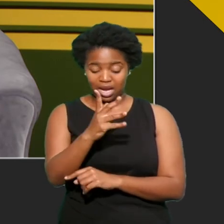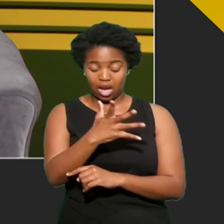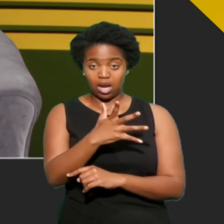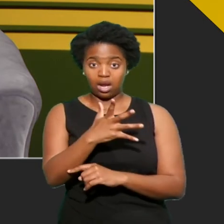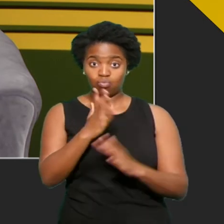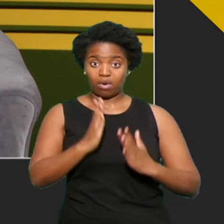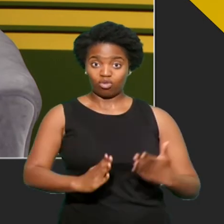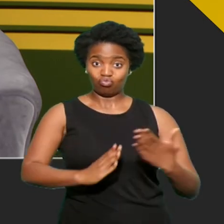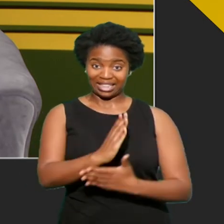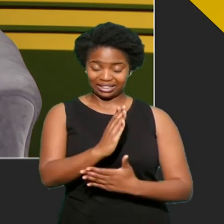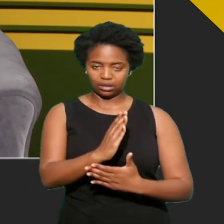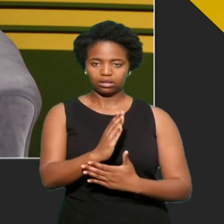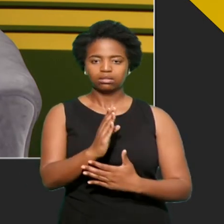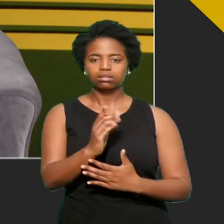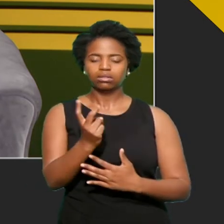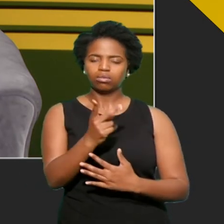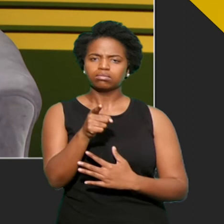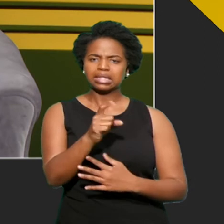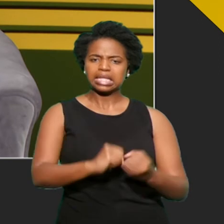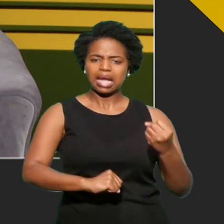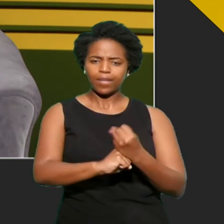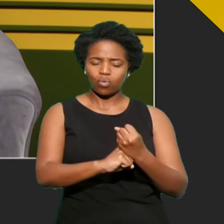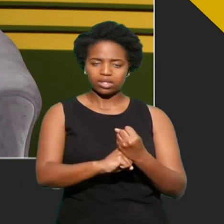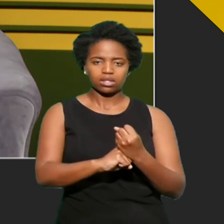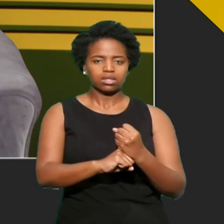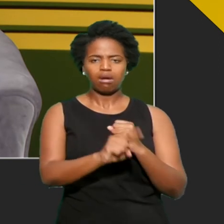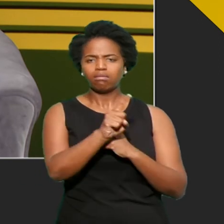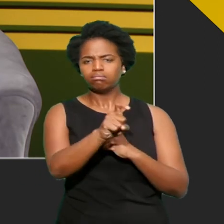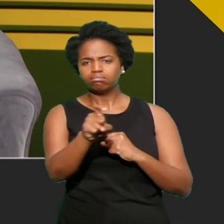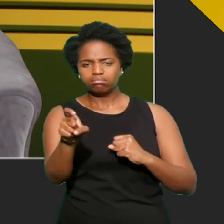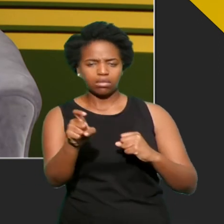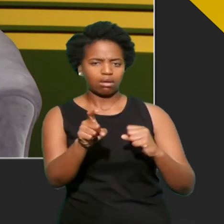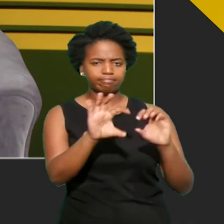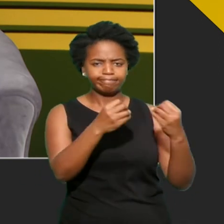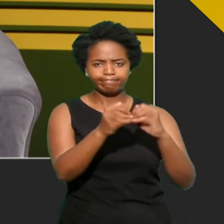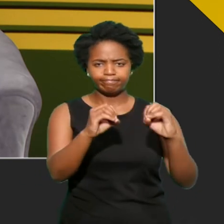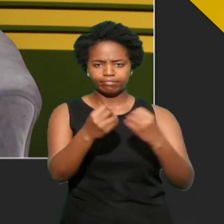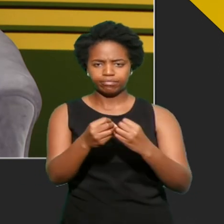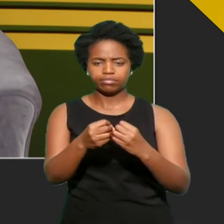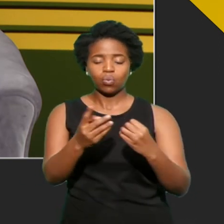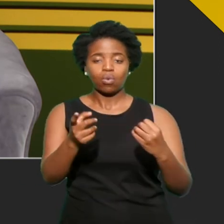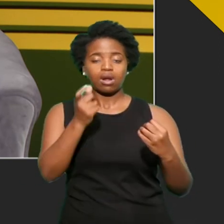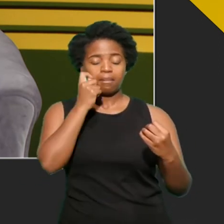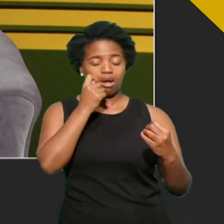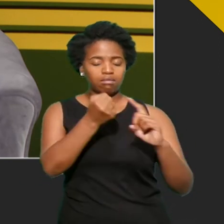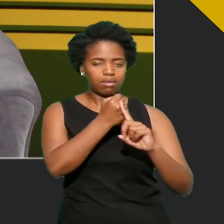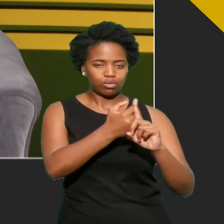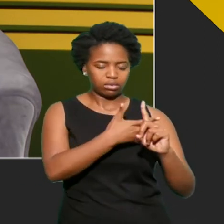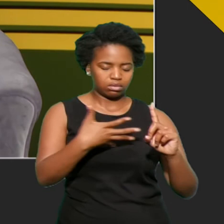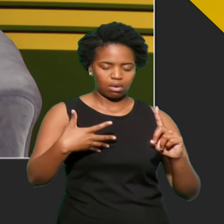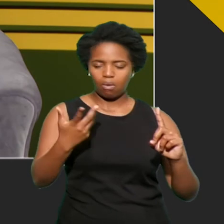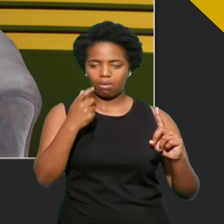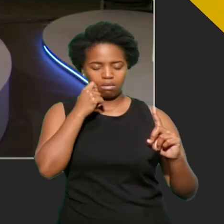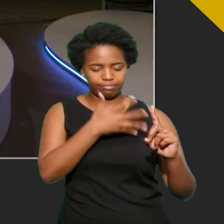a global justice federation, and they support other federations or associations that deal with gender-based violence.